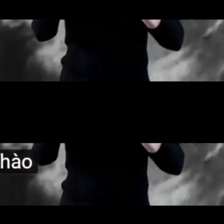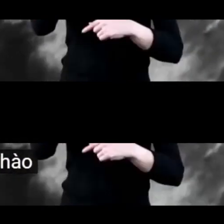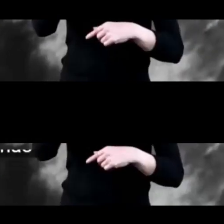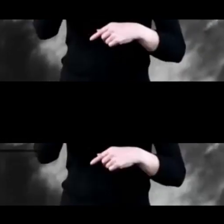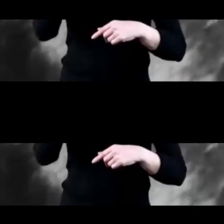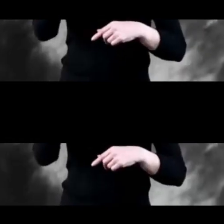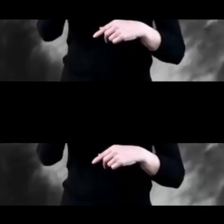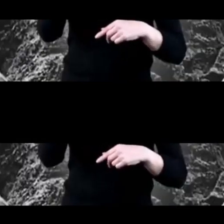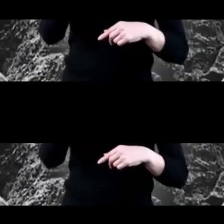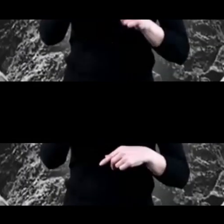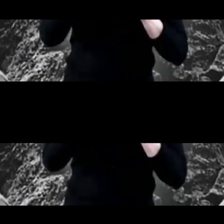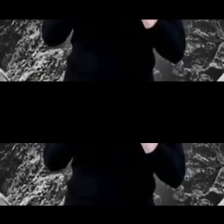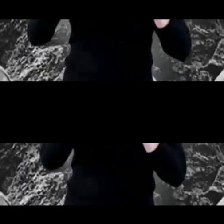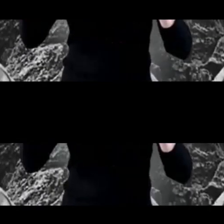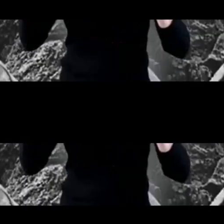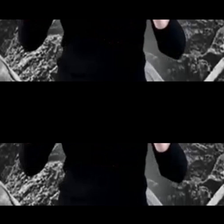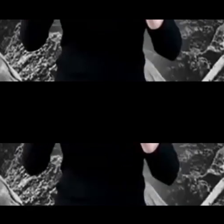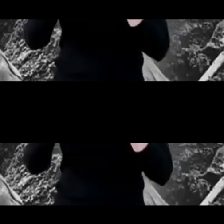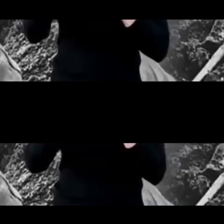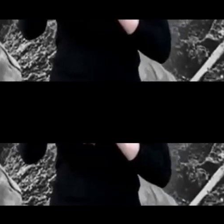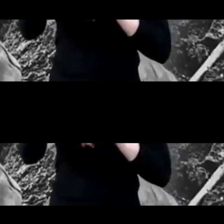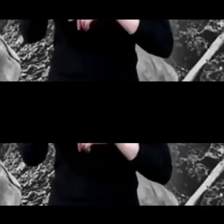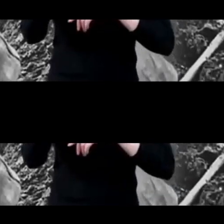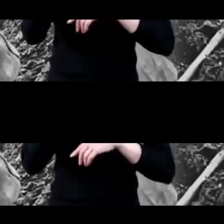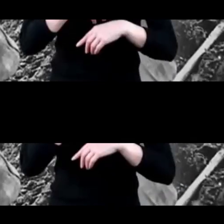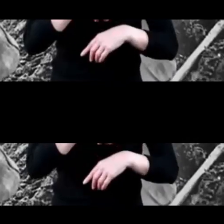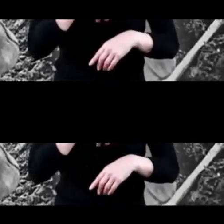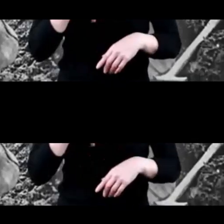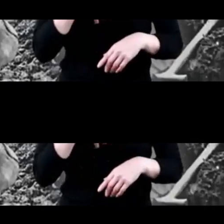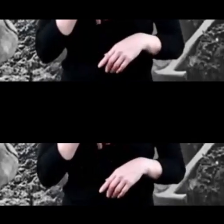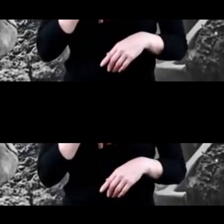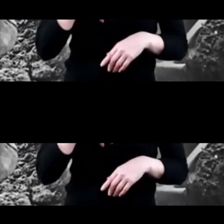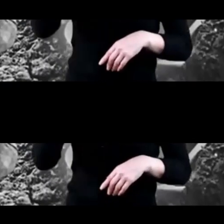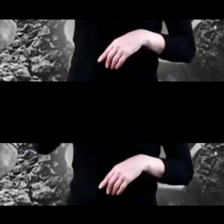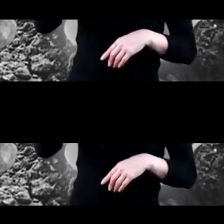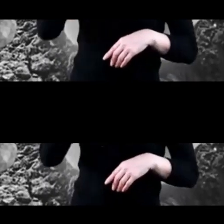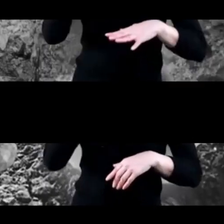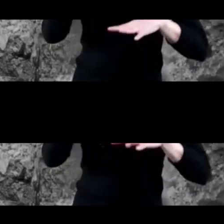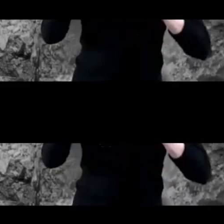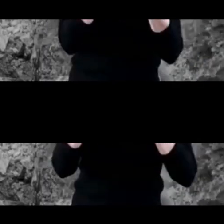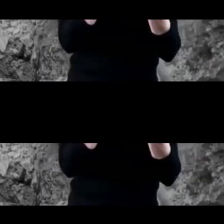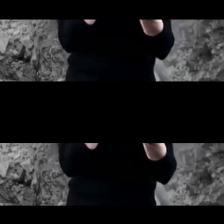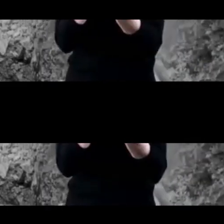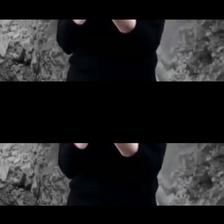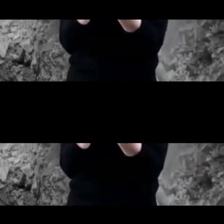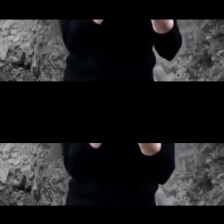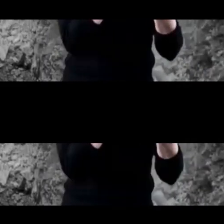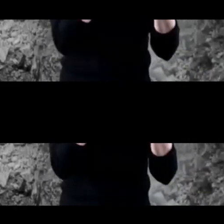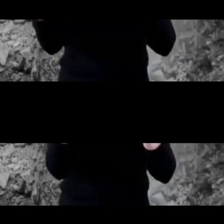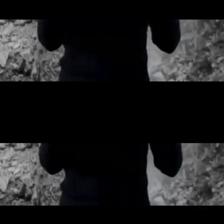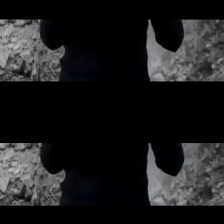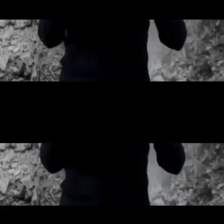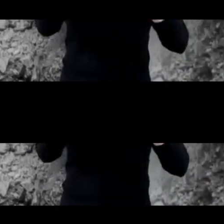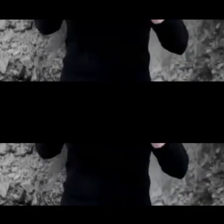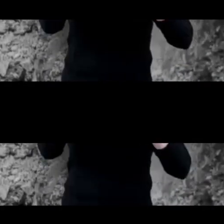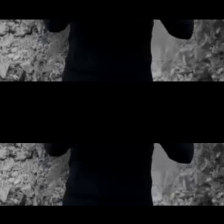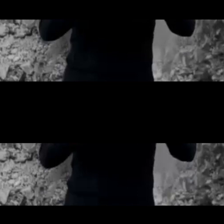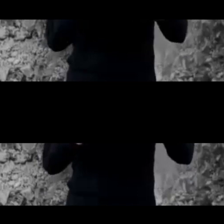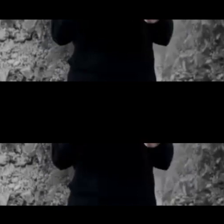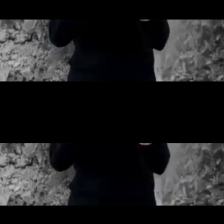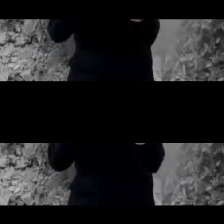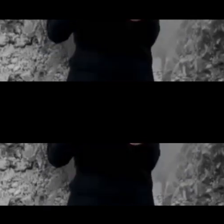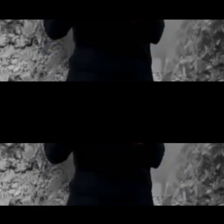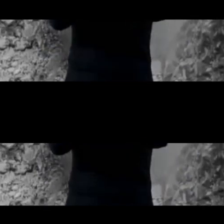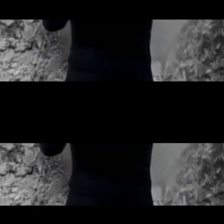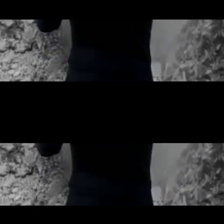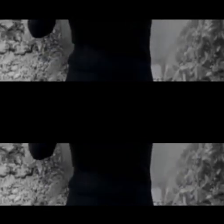from the North Sea way down to Switzerland. Infantrymen would hunker down and fire from these trenches in order to halt or hinder